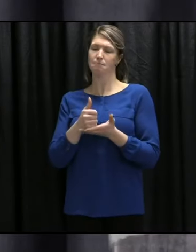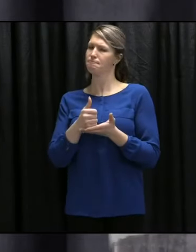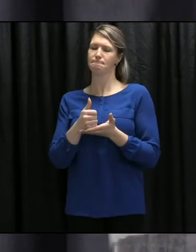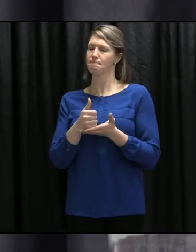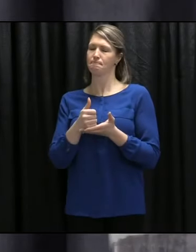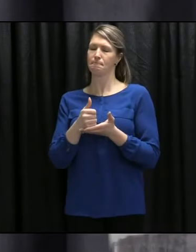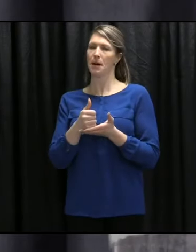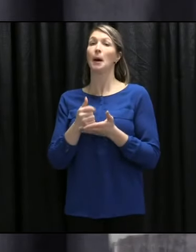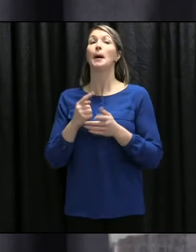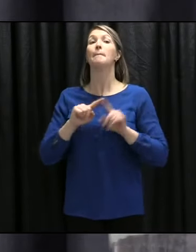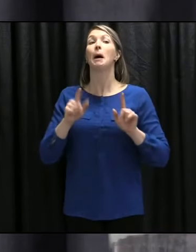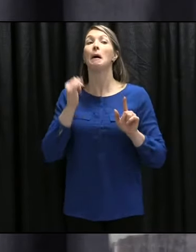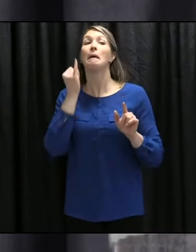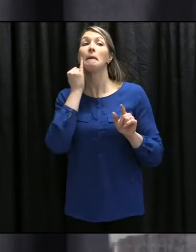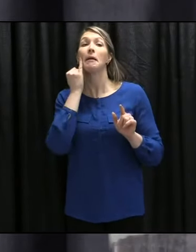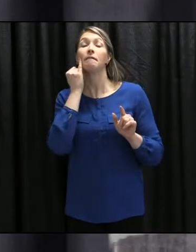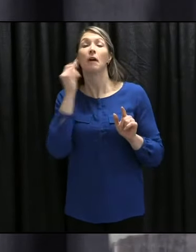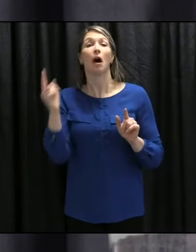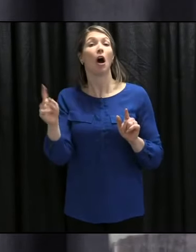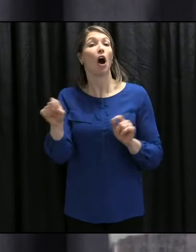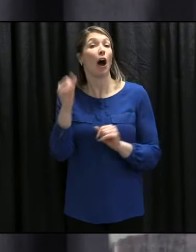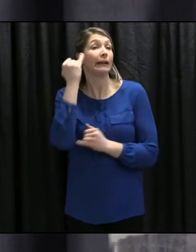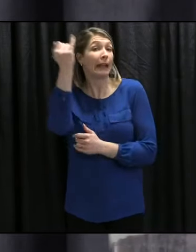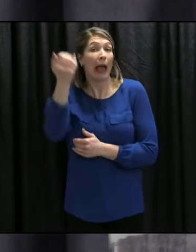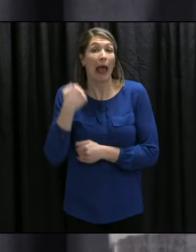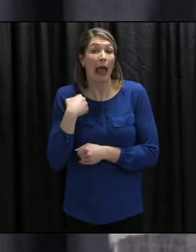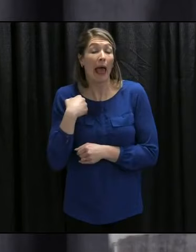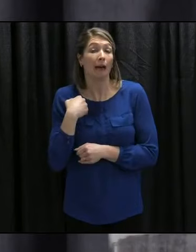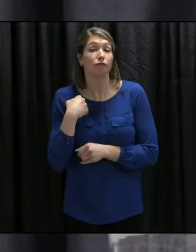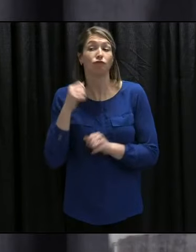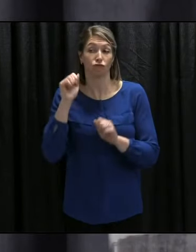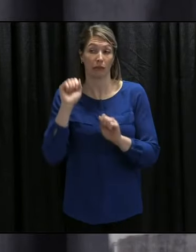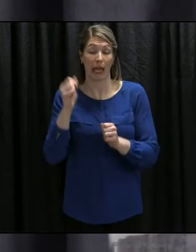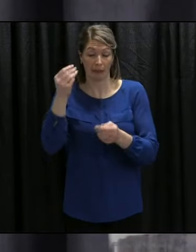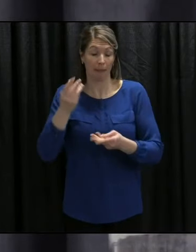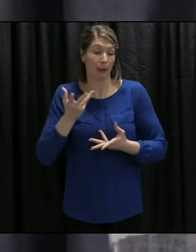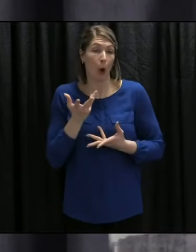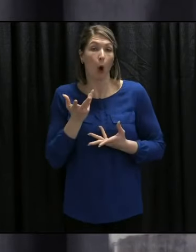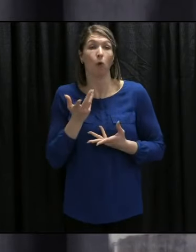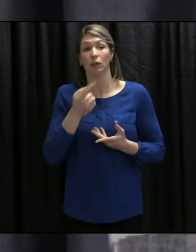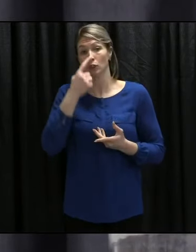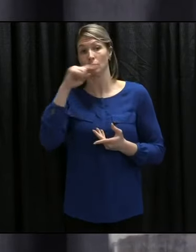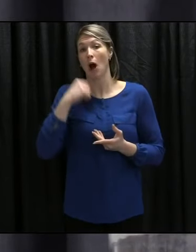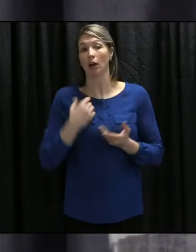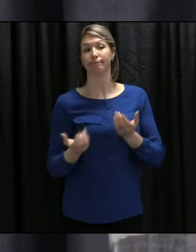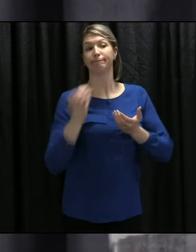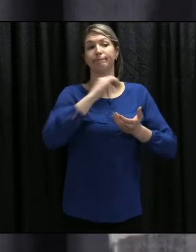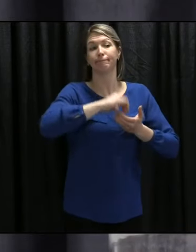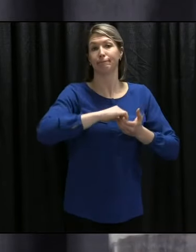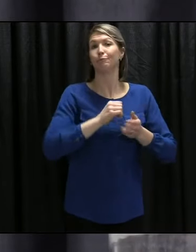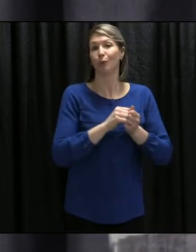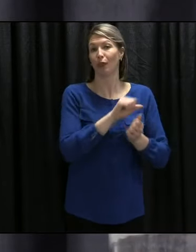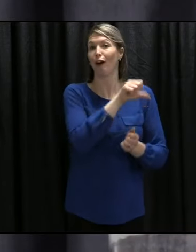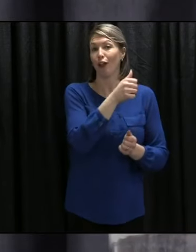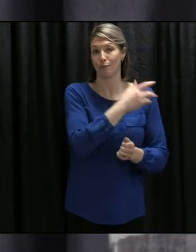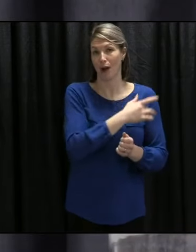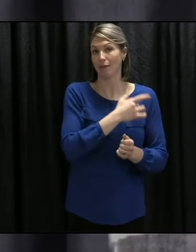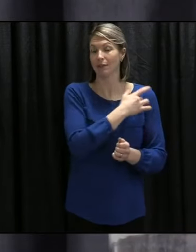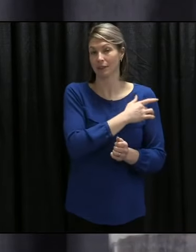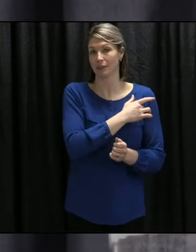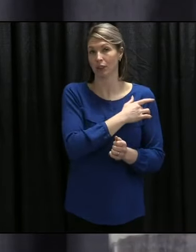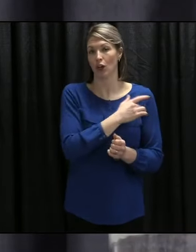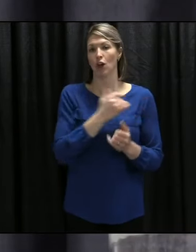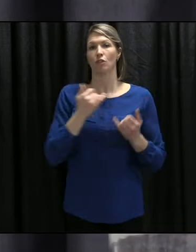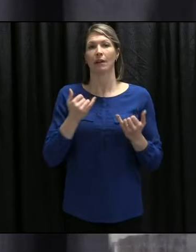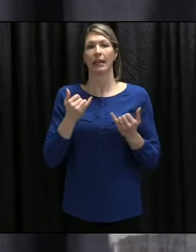would like to participate in, certainly that's a discussion I'm open to have. But the department, government,